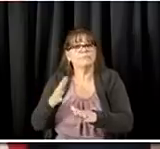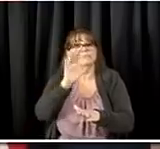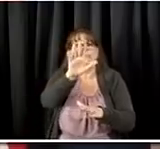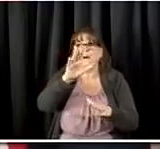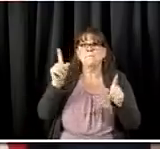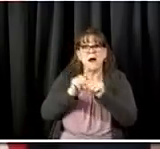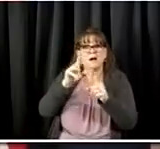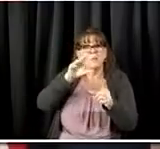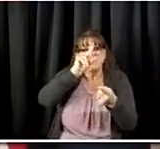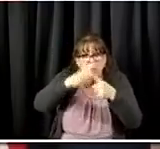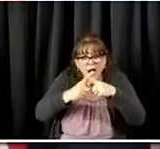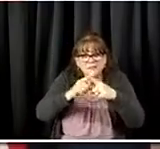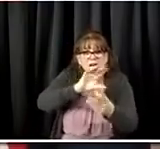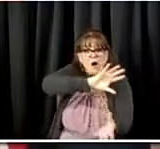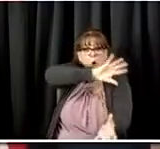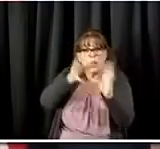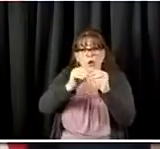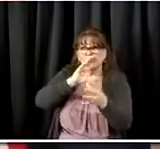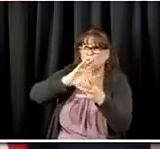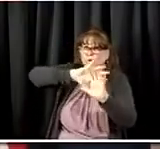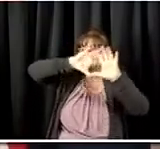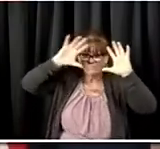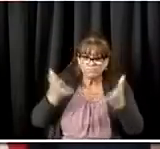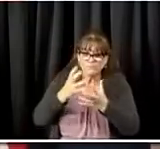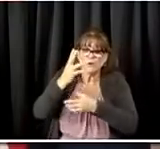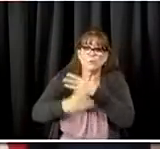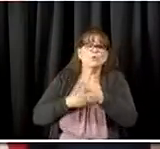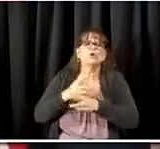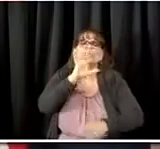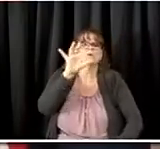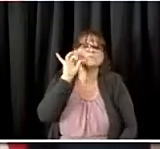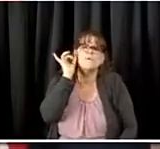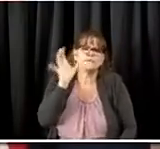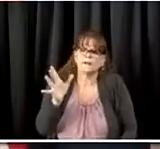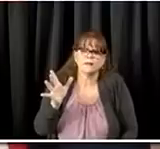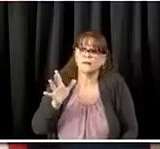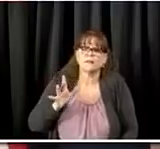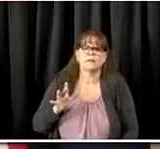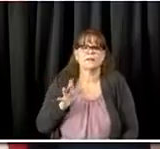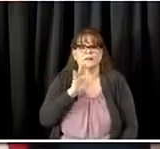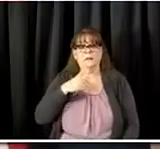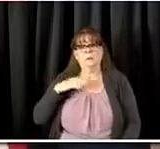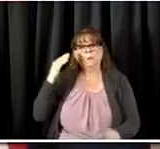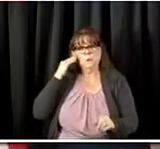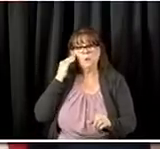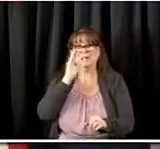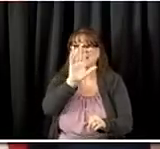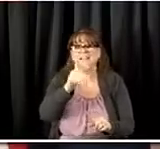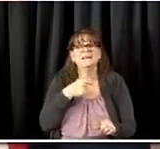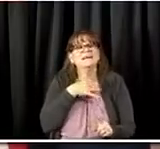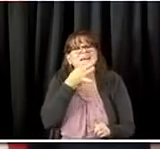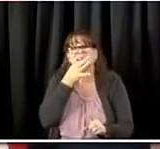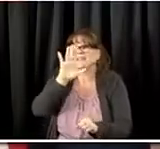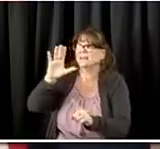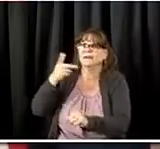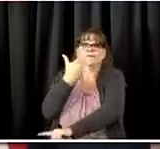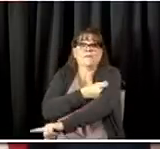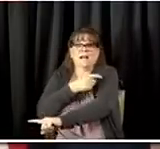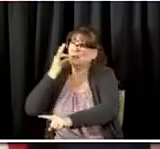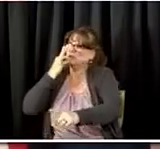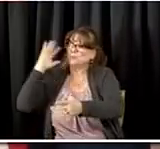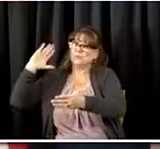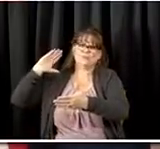on the horizon. We are just weeks away from the first vaccine dosages in our state, months away from enough vaccination to